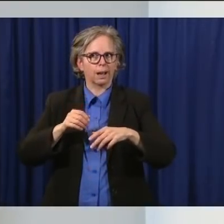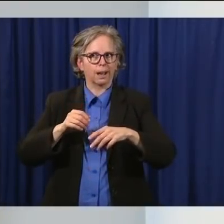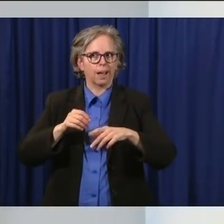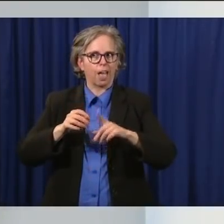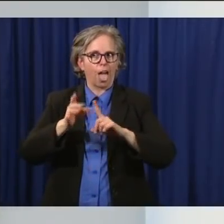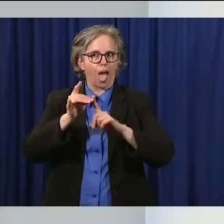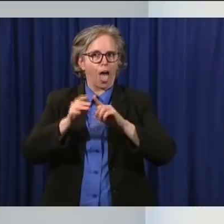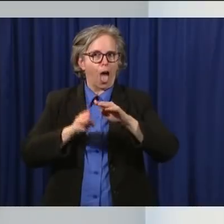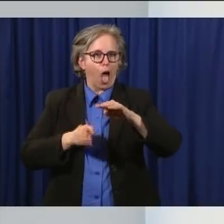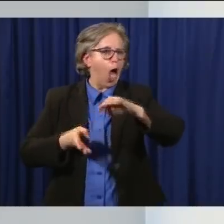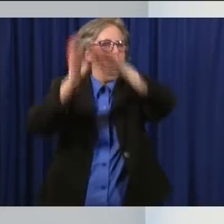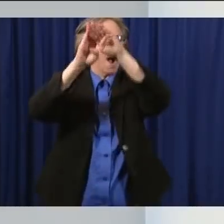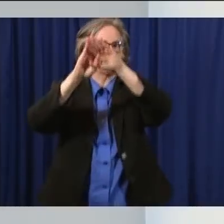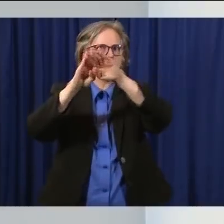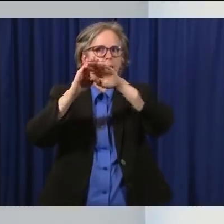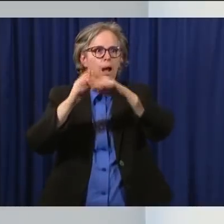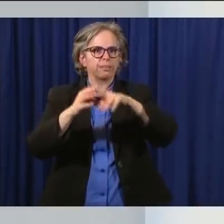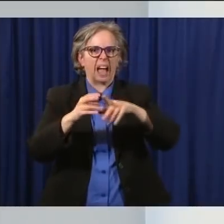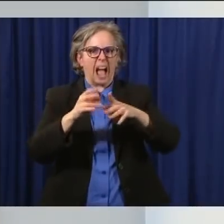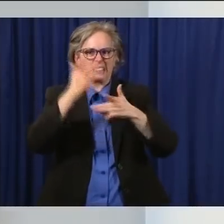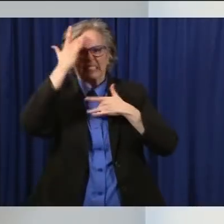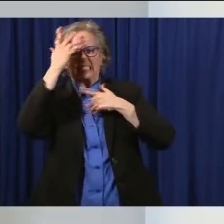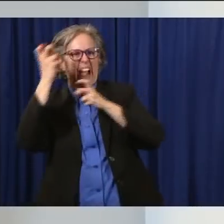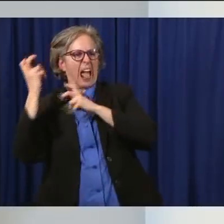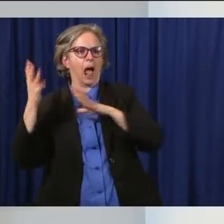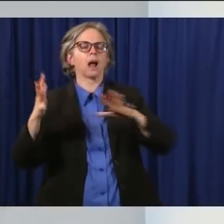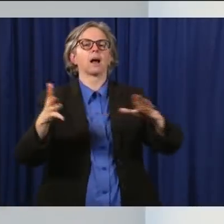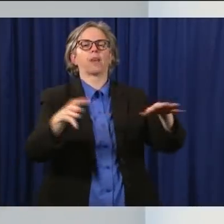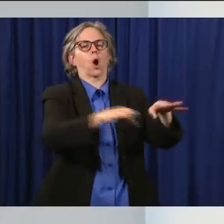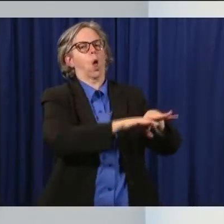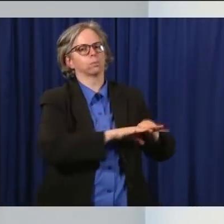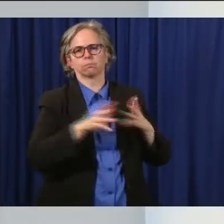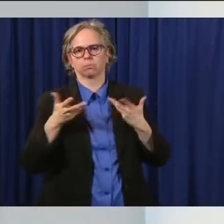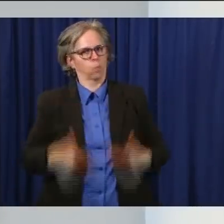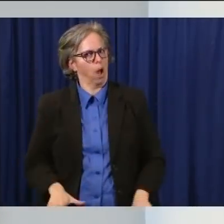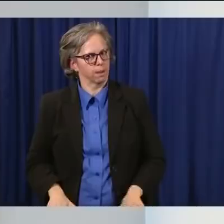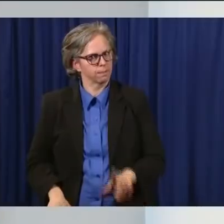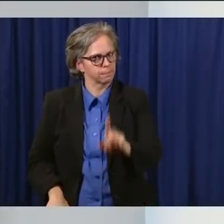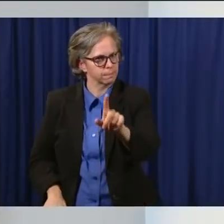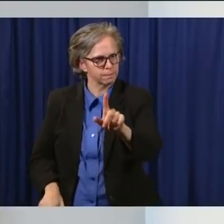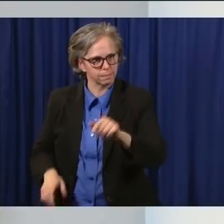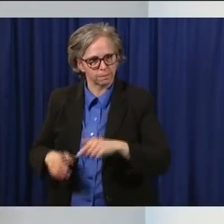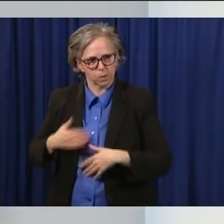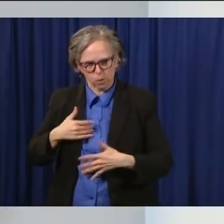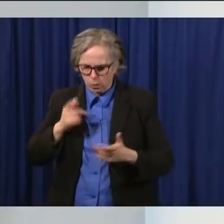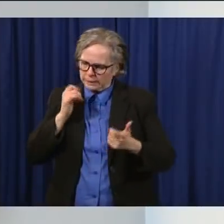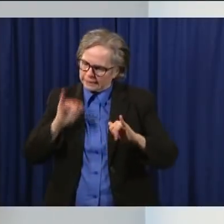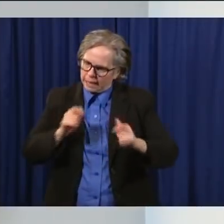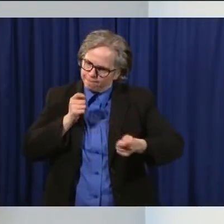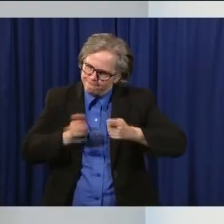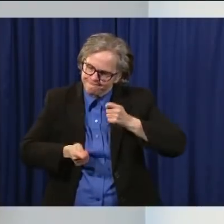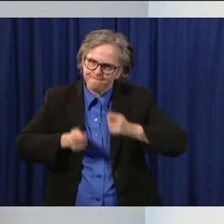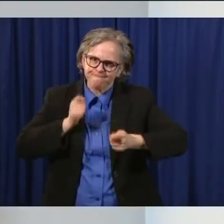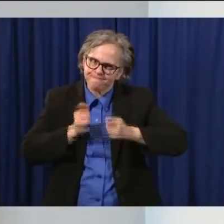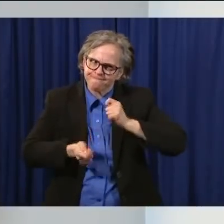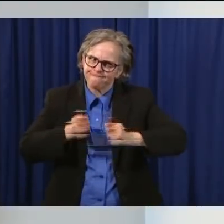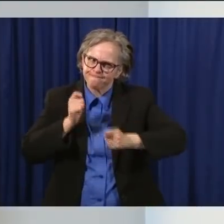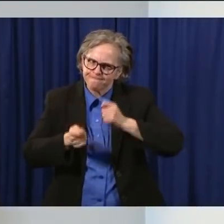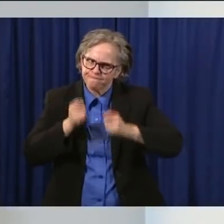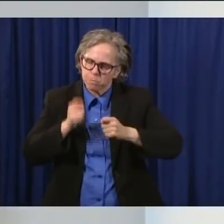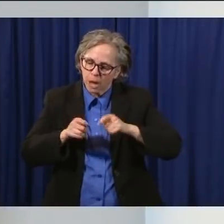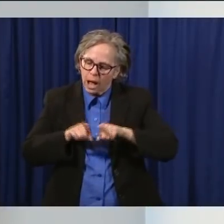continue to build out these protocols and lessen the standards as we've done over the course of these 2 months as we've learned as we move forward.